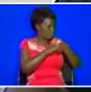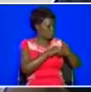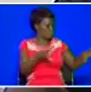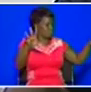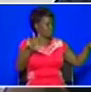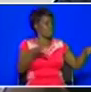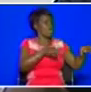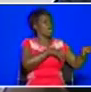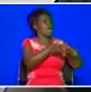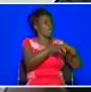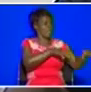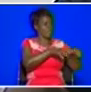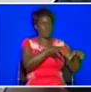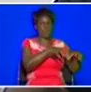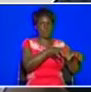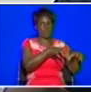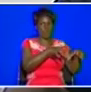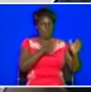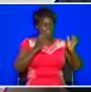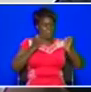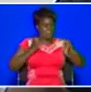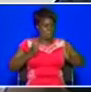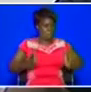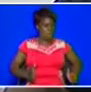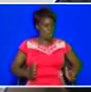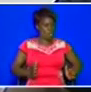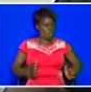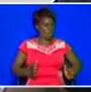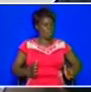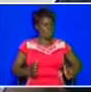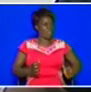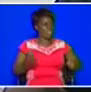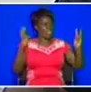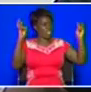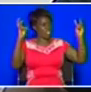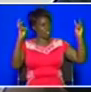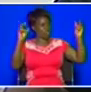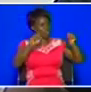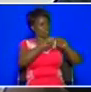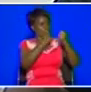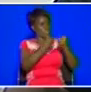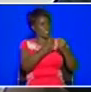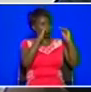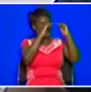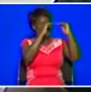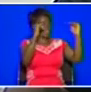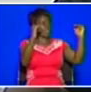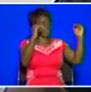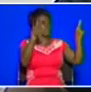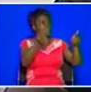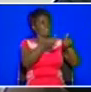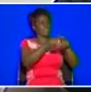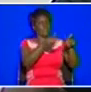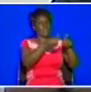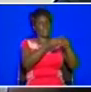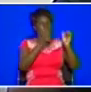animal. It's a moral, ethical issue at the societal level. It is a